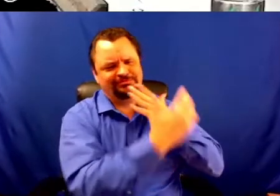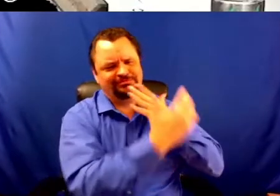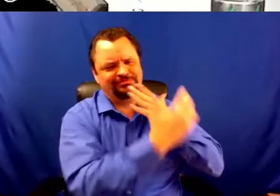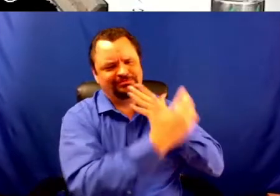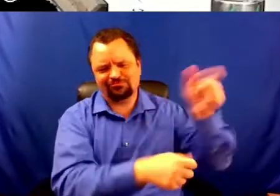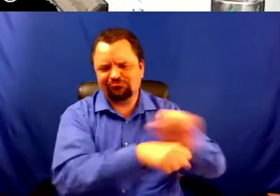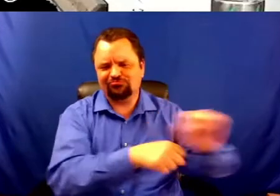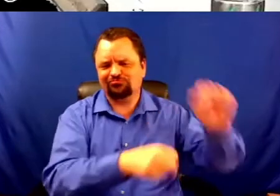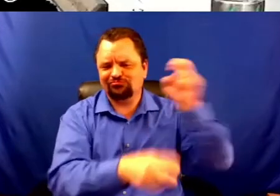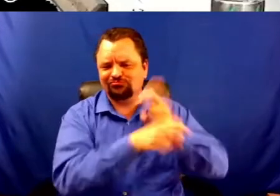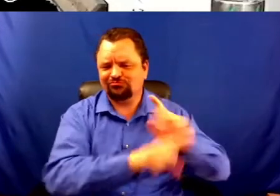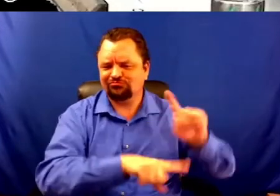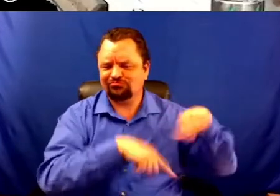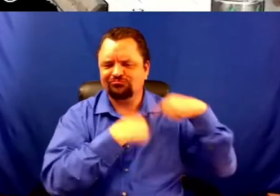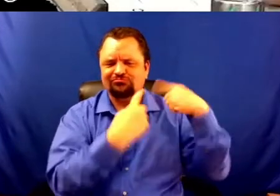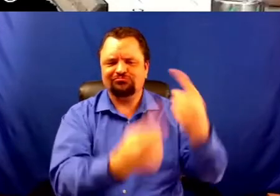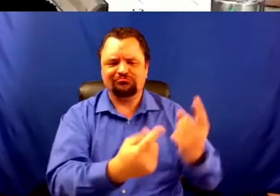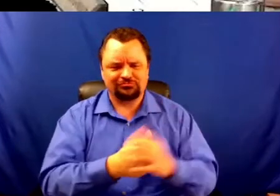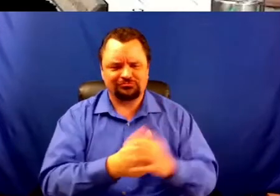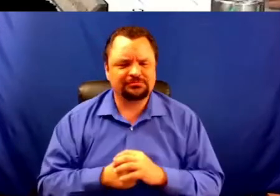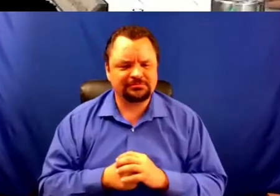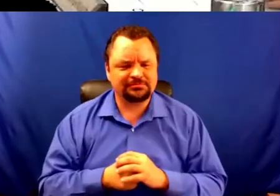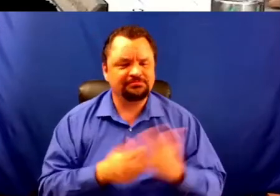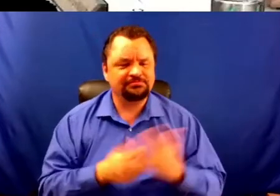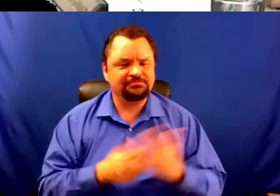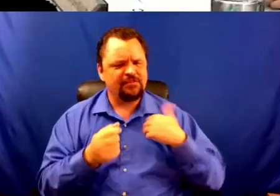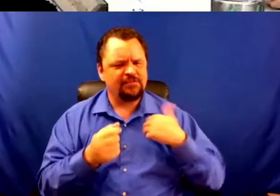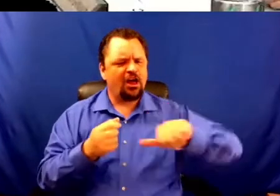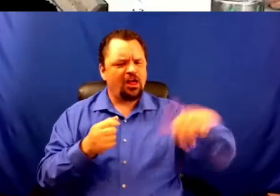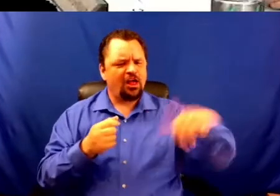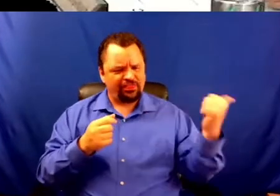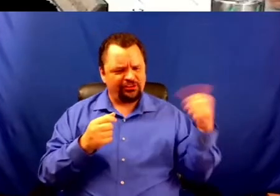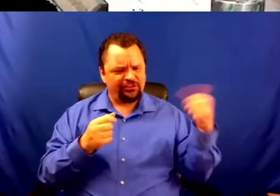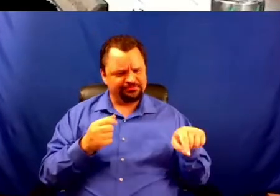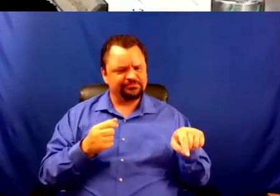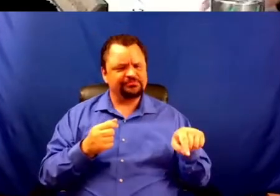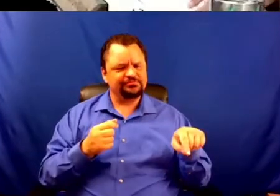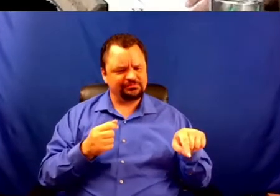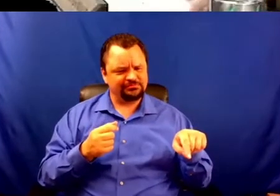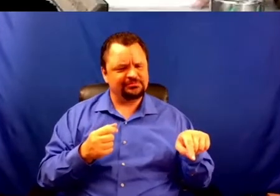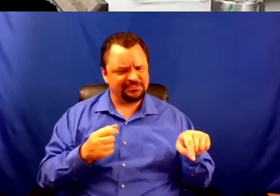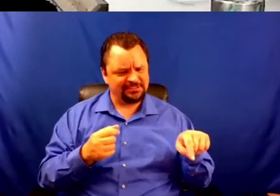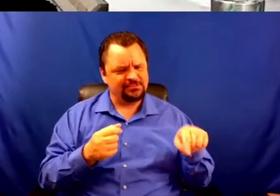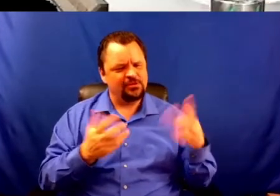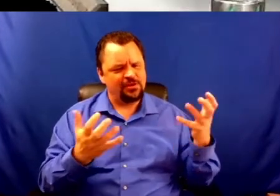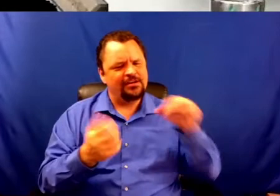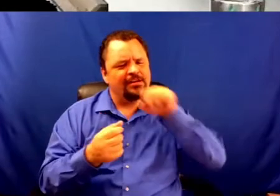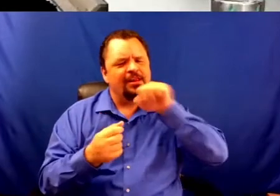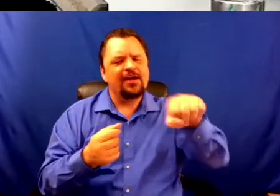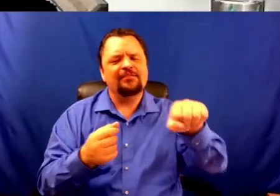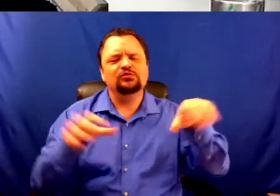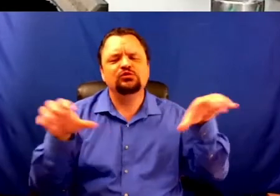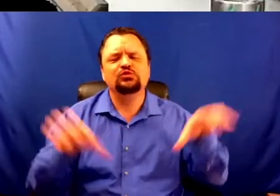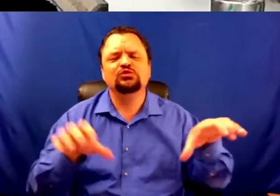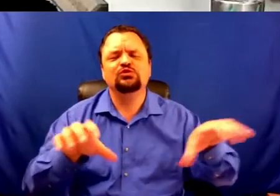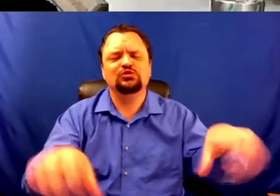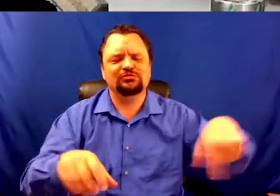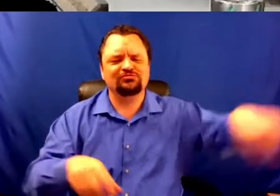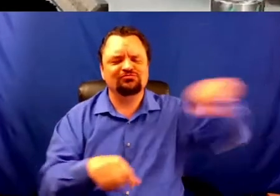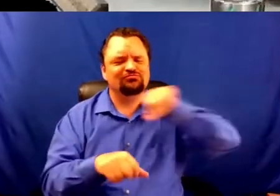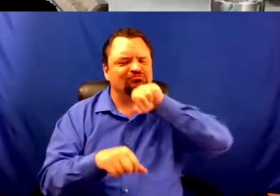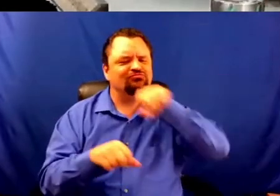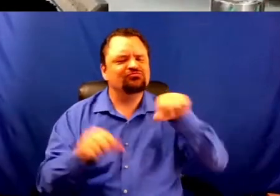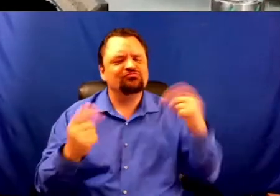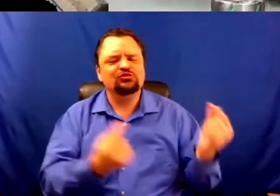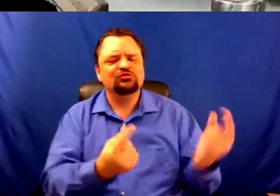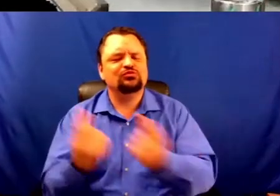we have something that I love to do is the